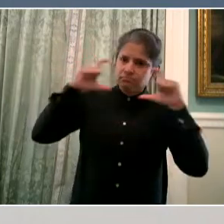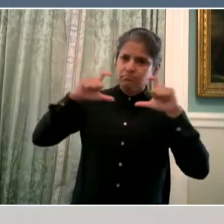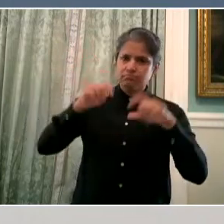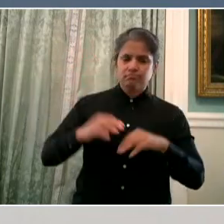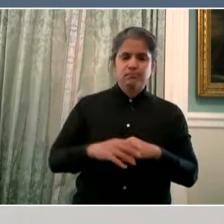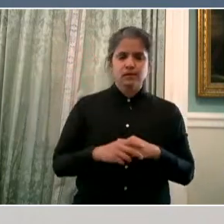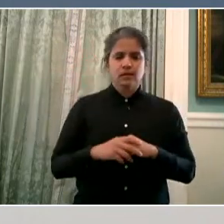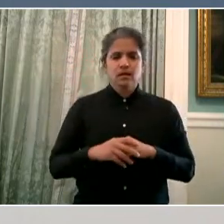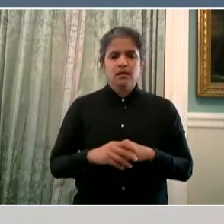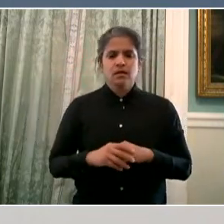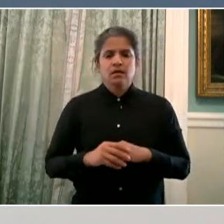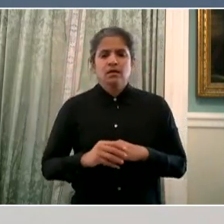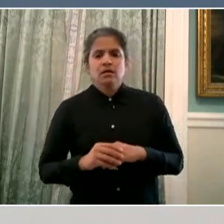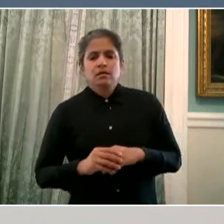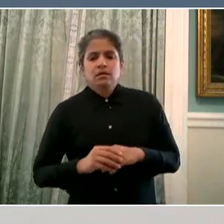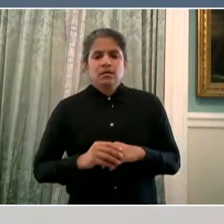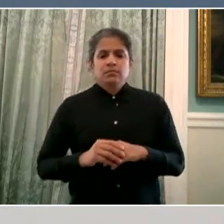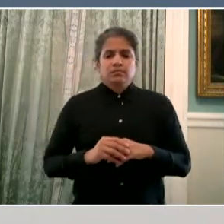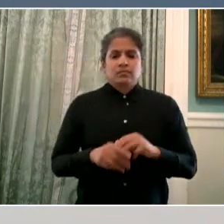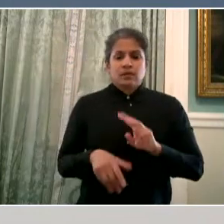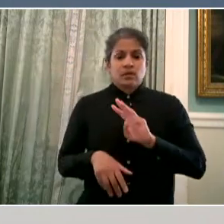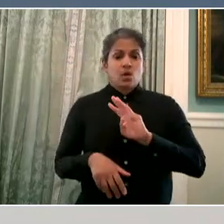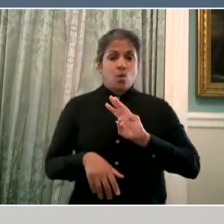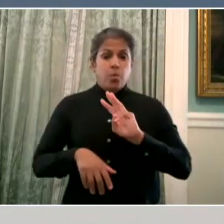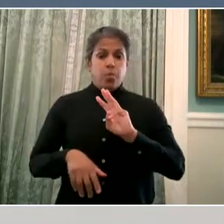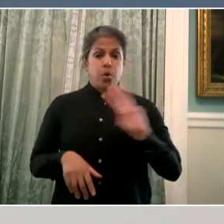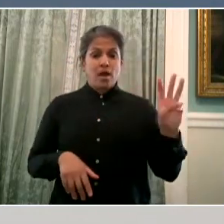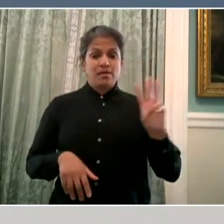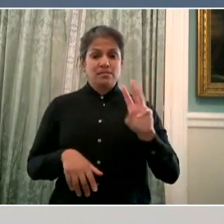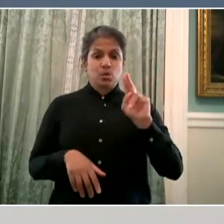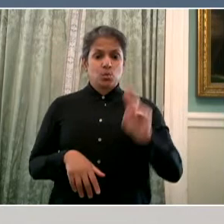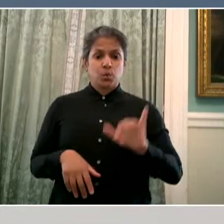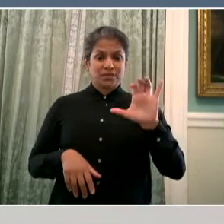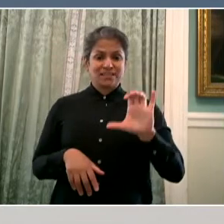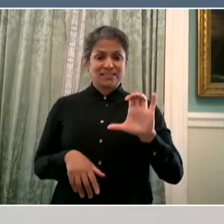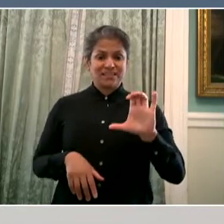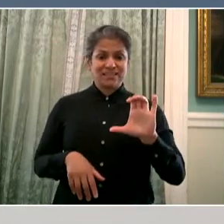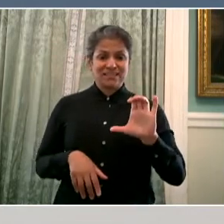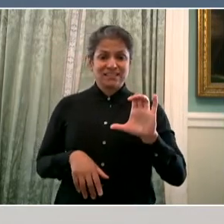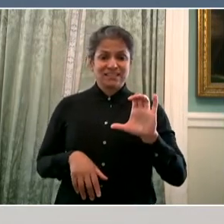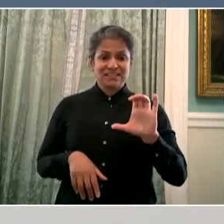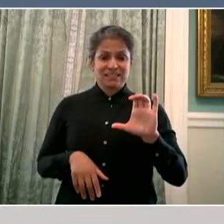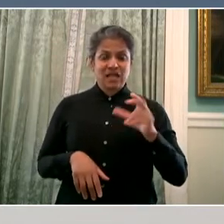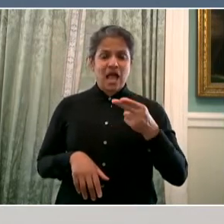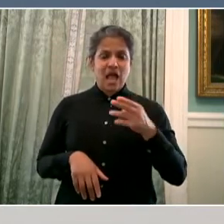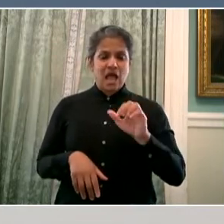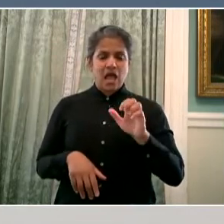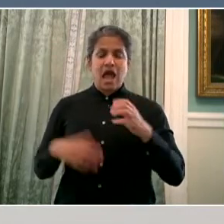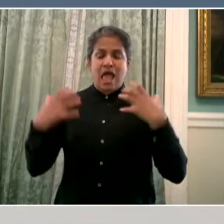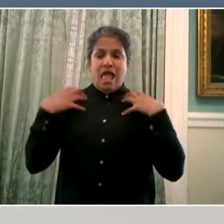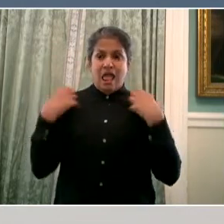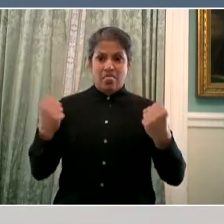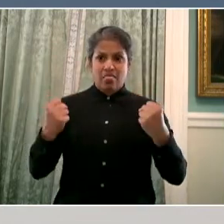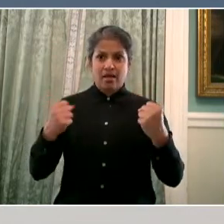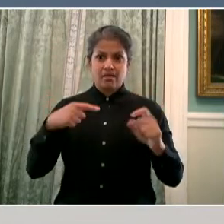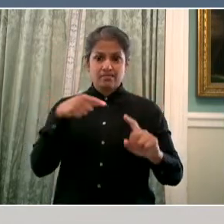nyc.gov/health/air quality. You can follow us on Twitter, Instagram, and Facebook. Sign up for Notify NYC and follow the current air